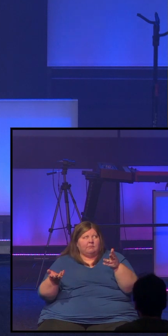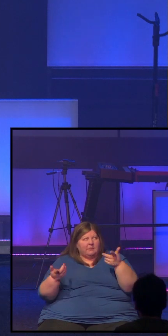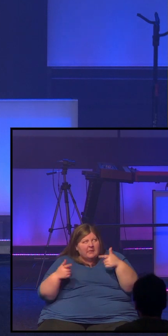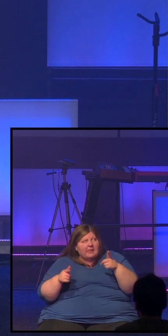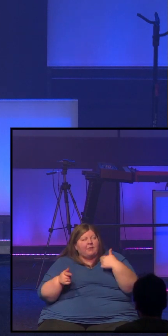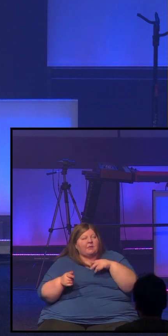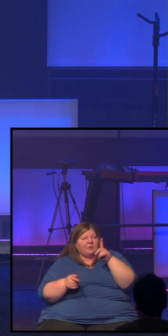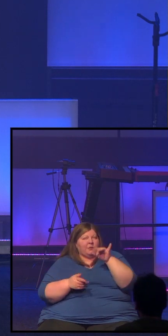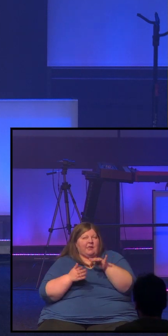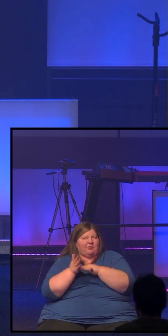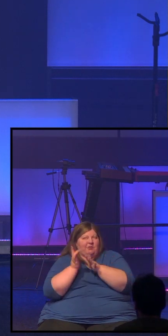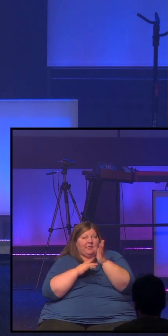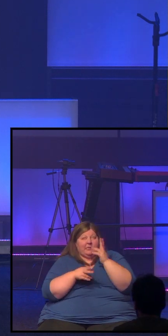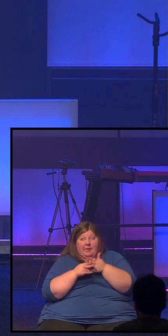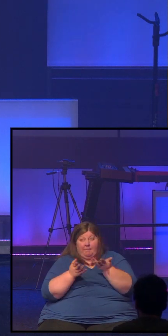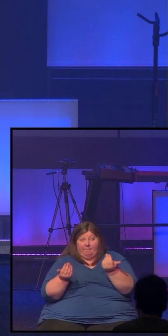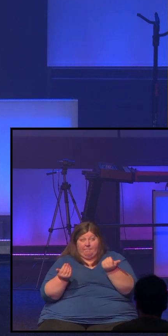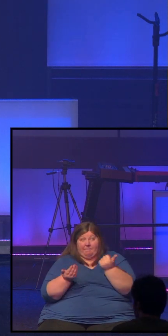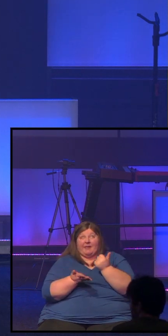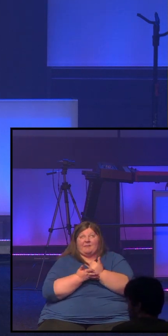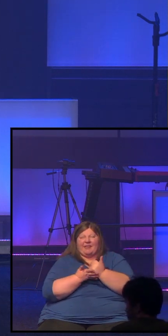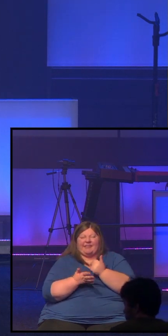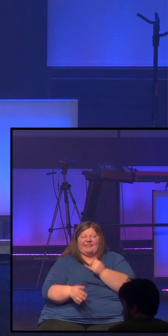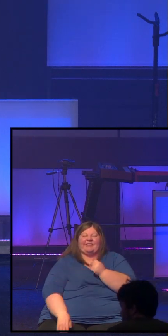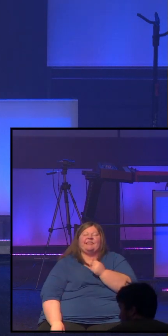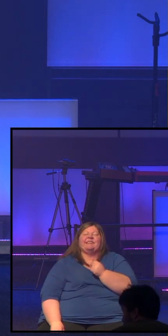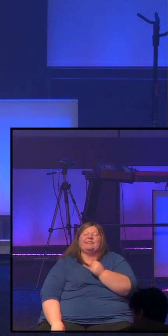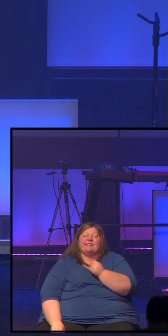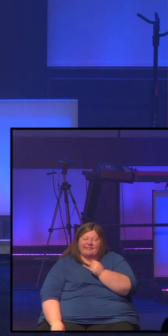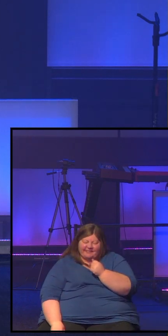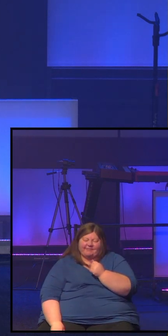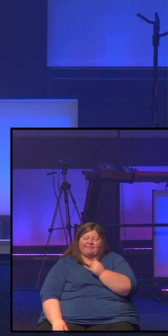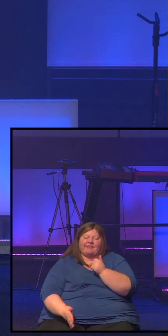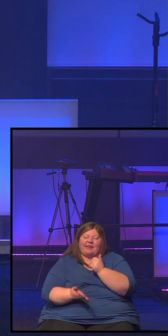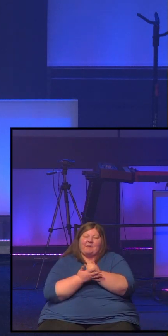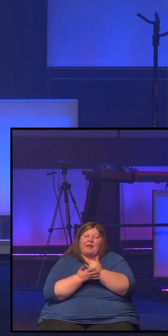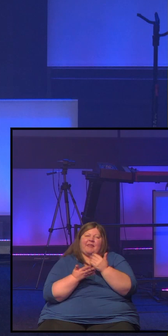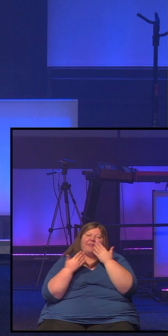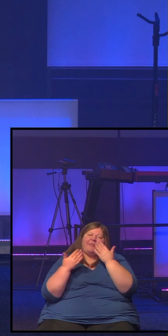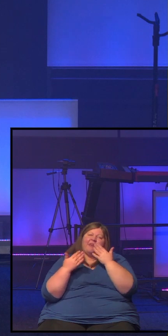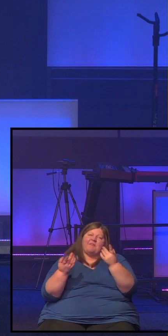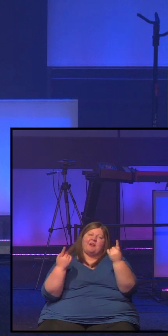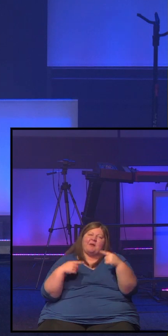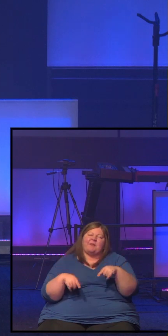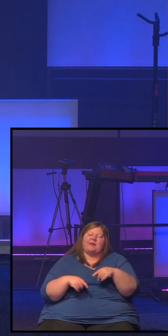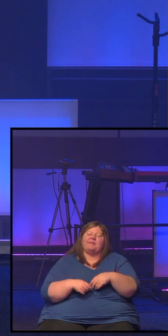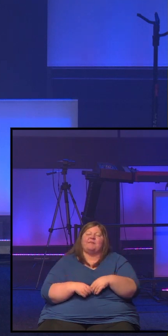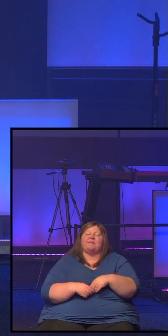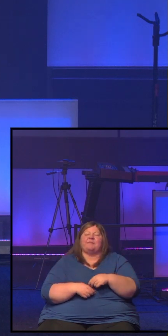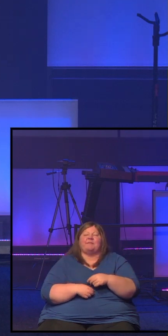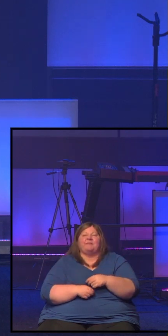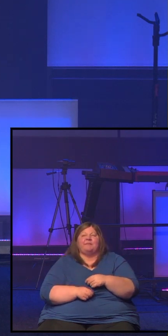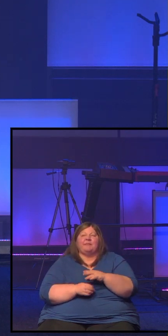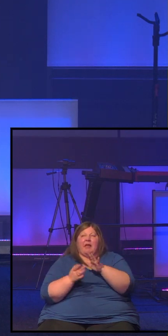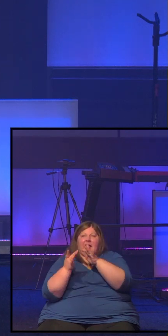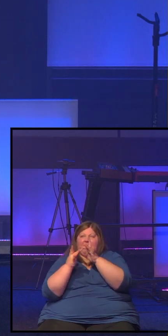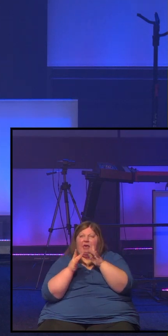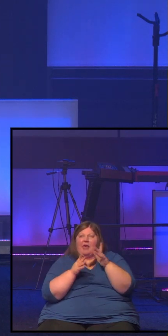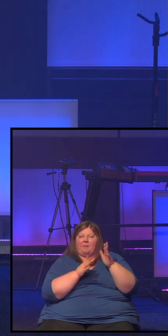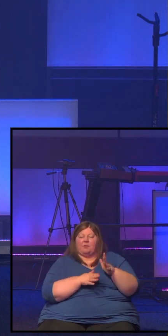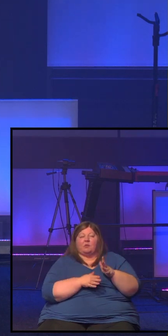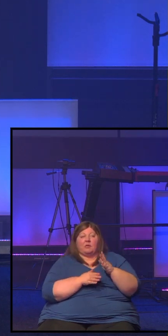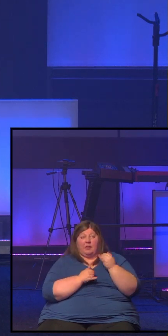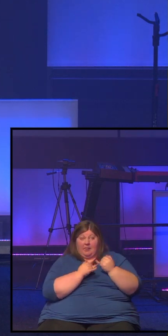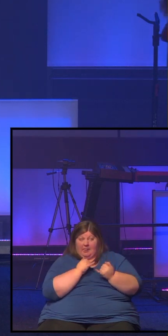that. In Jesus' name, we all said, amen. Amen. Well, thank you so much for being with us online and in person. One last thing before